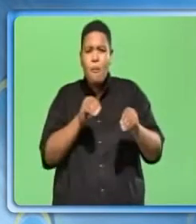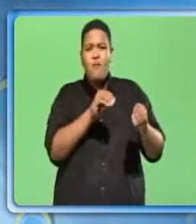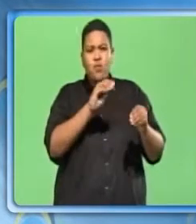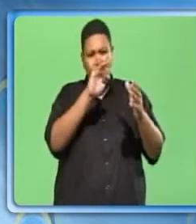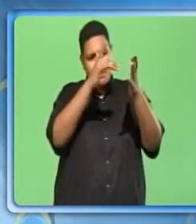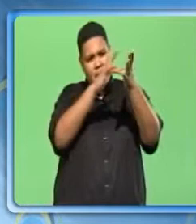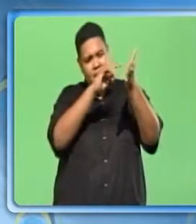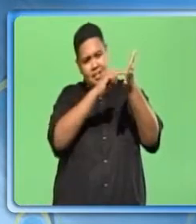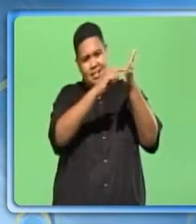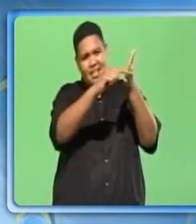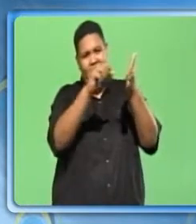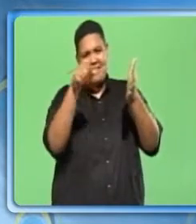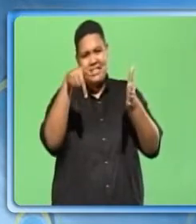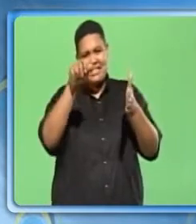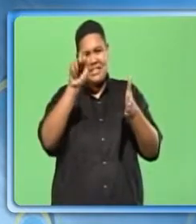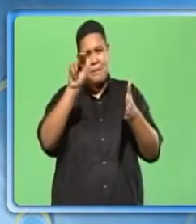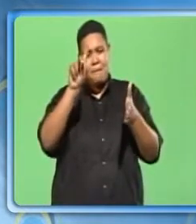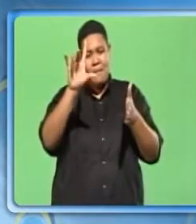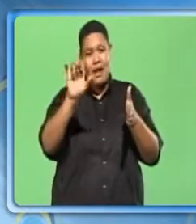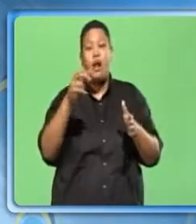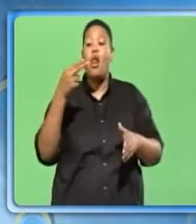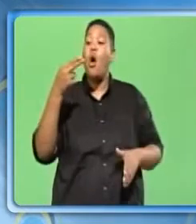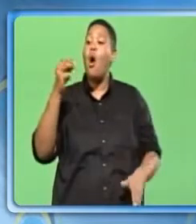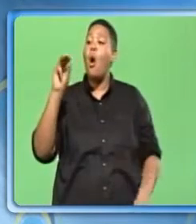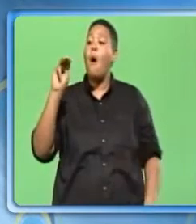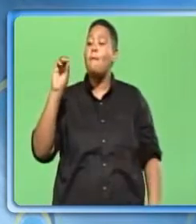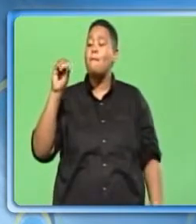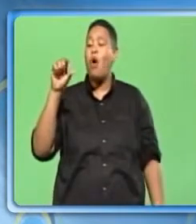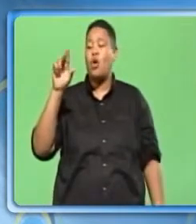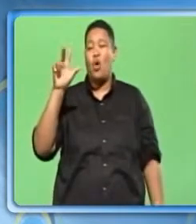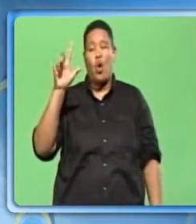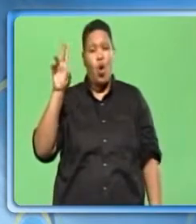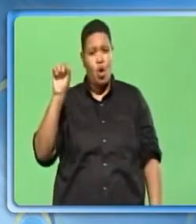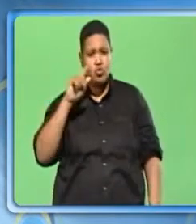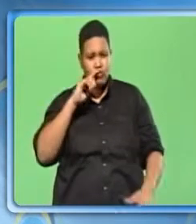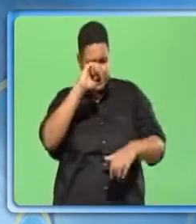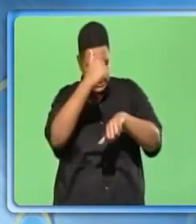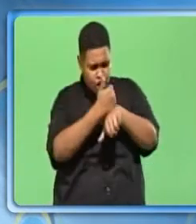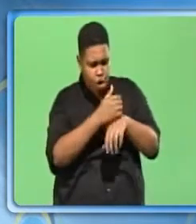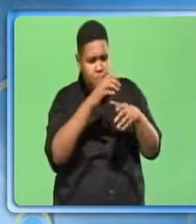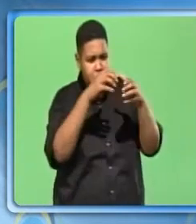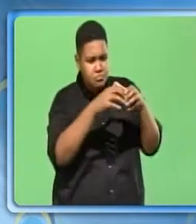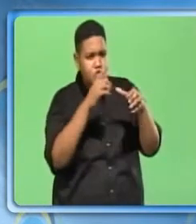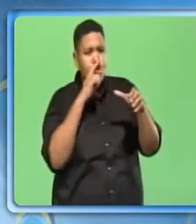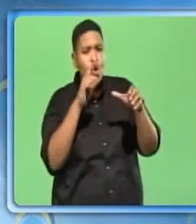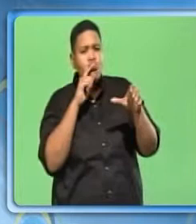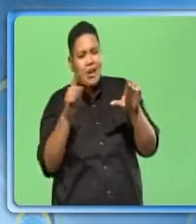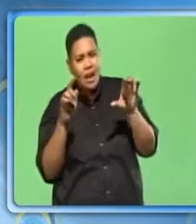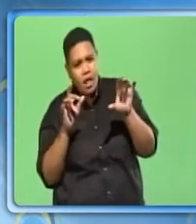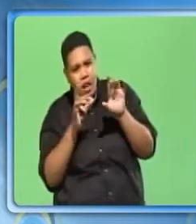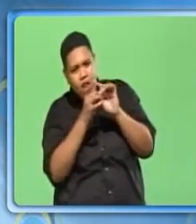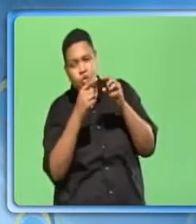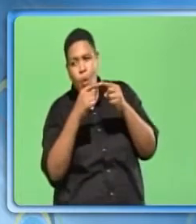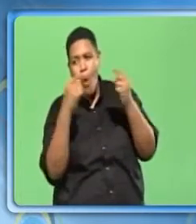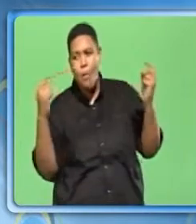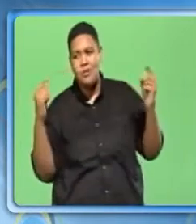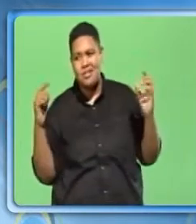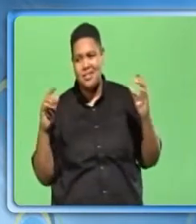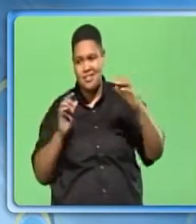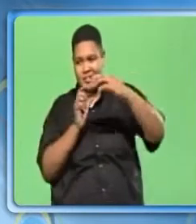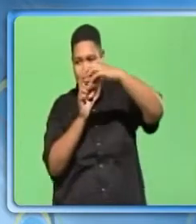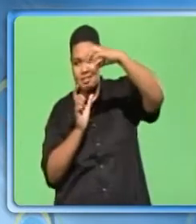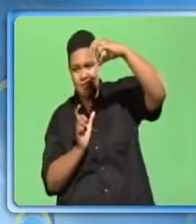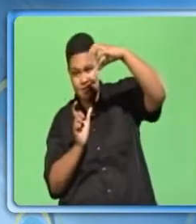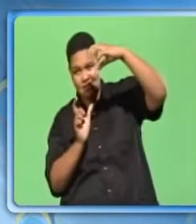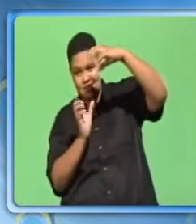spindle. Homologous chromosomes are positioned so that the centromeres orientate towards opposite poles.